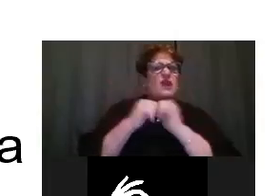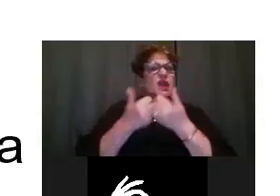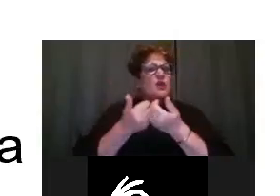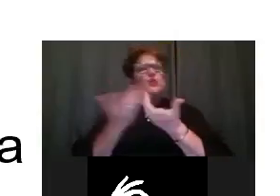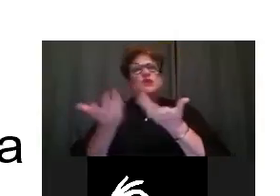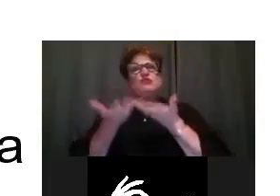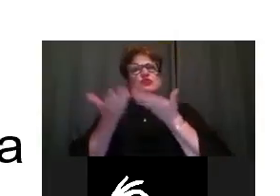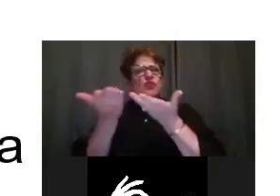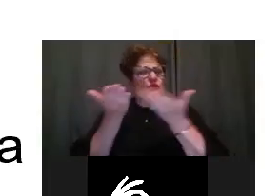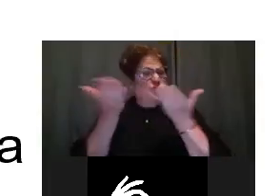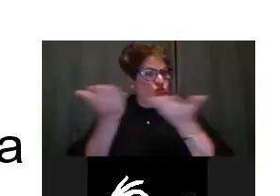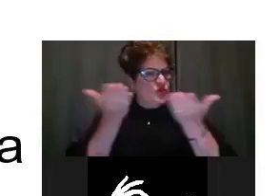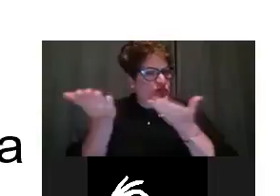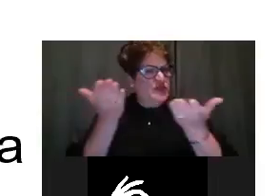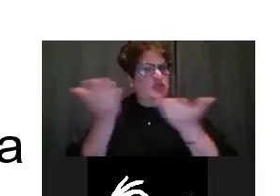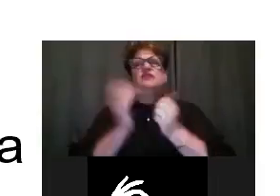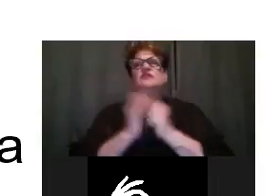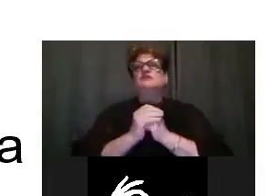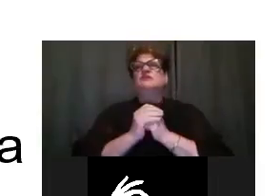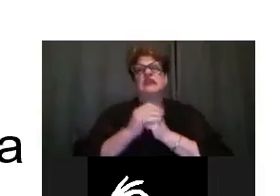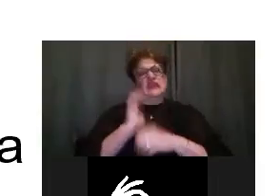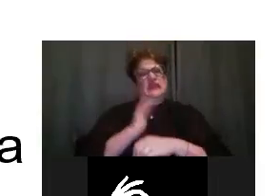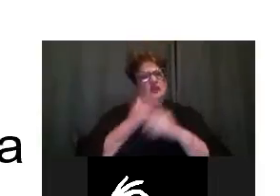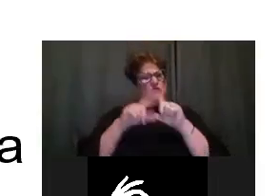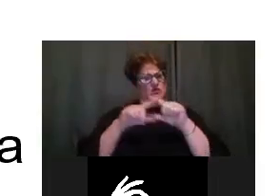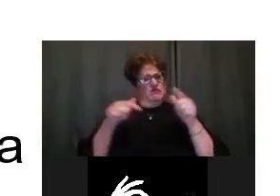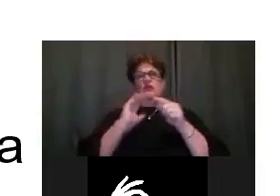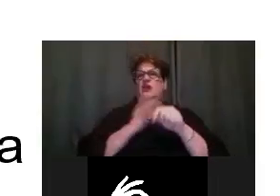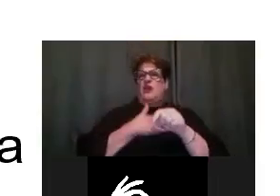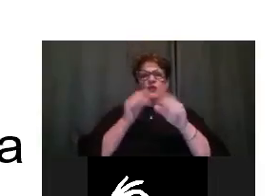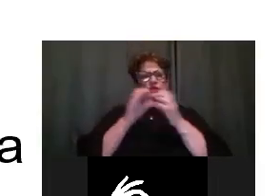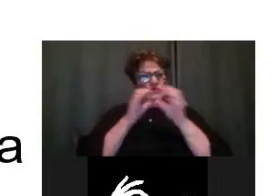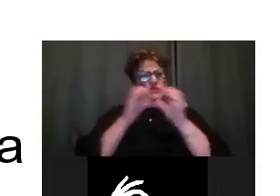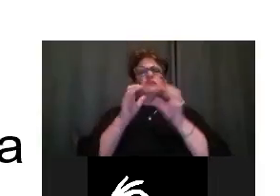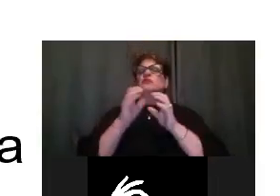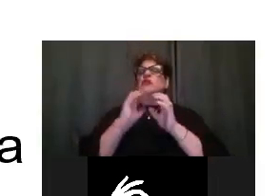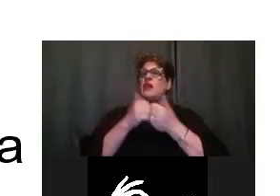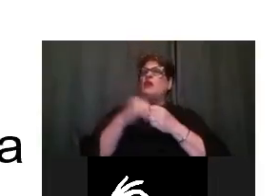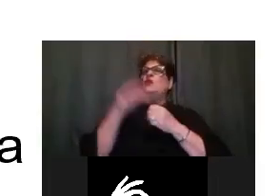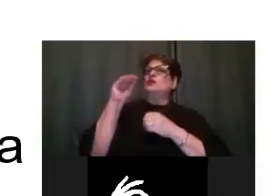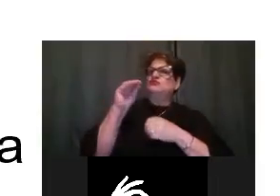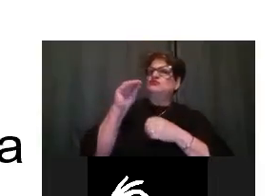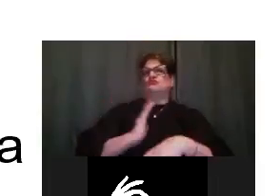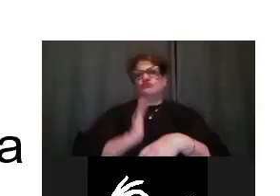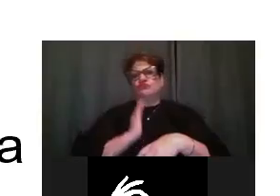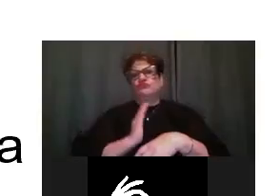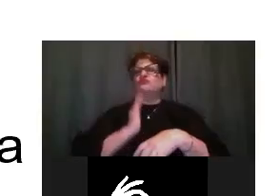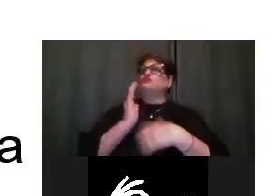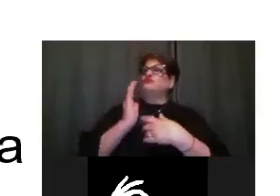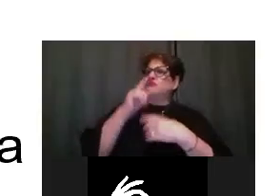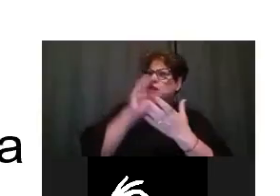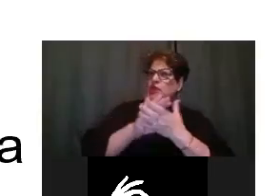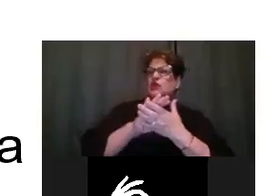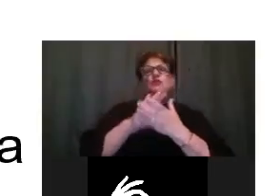It is surrounded in like our language and our communication, social courtesy, beliefs, roles and relationships,